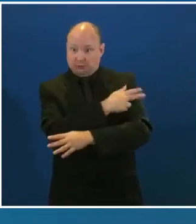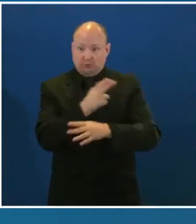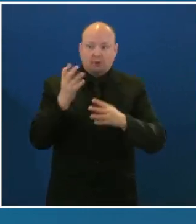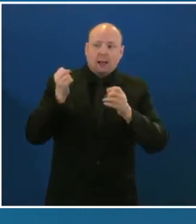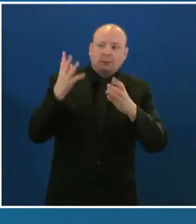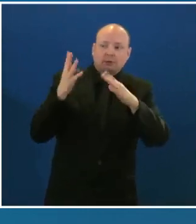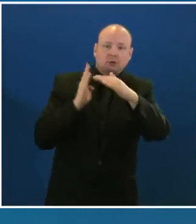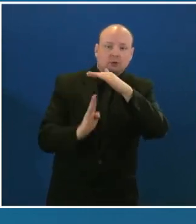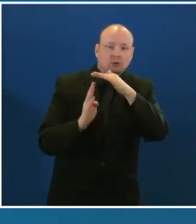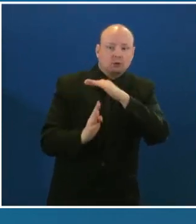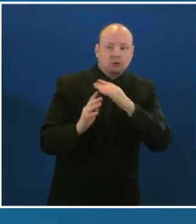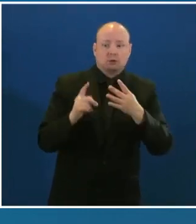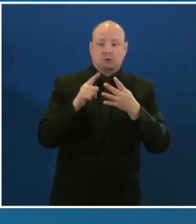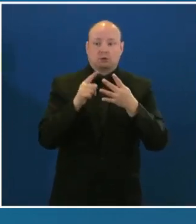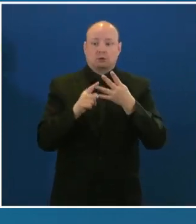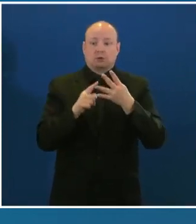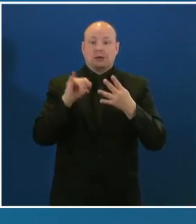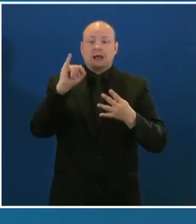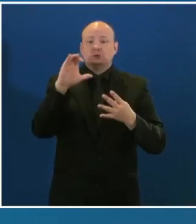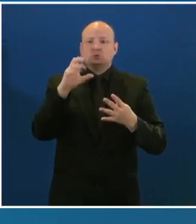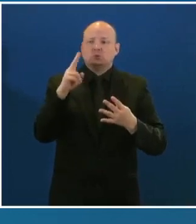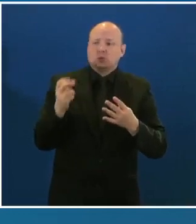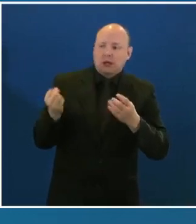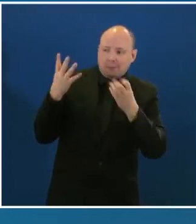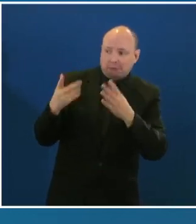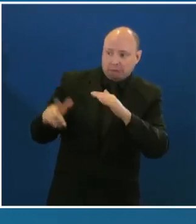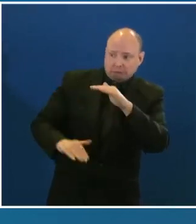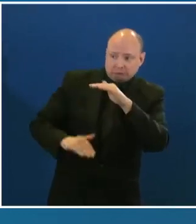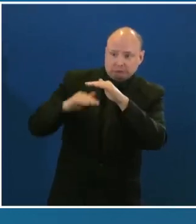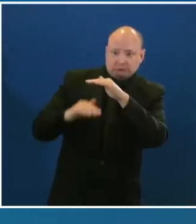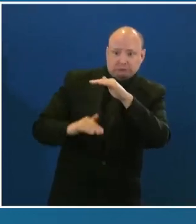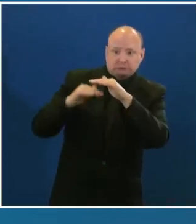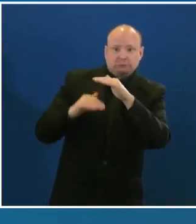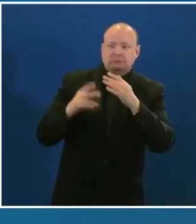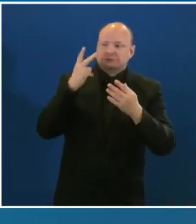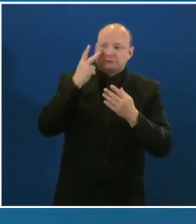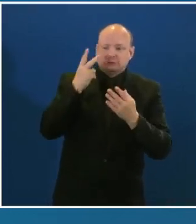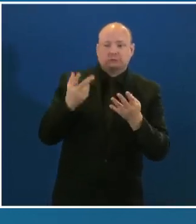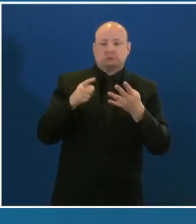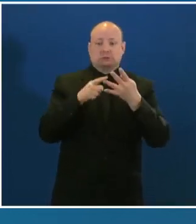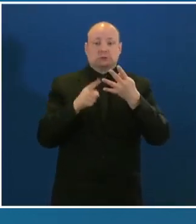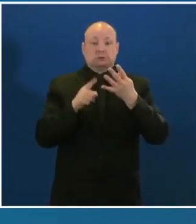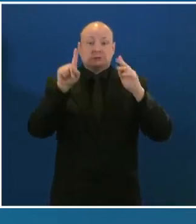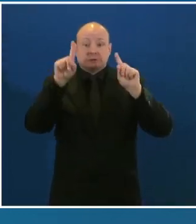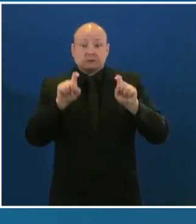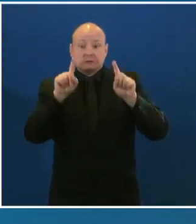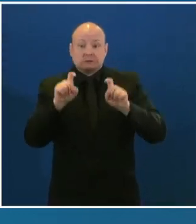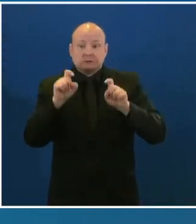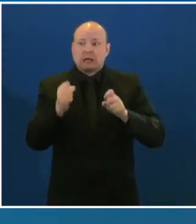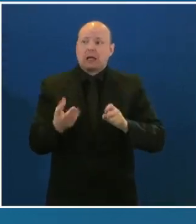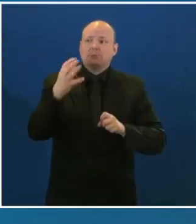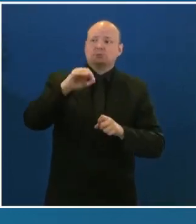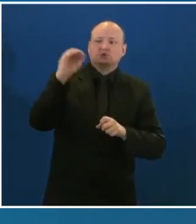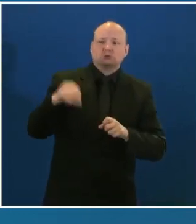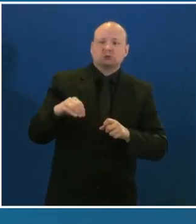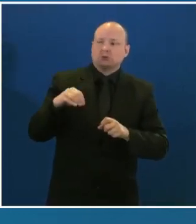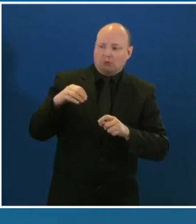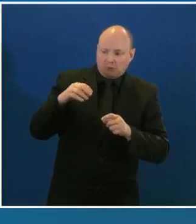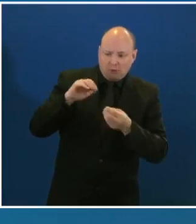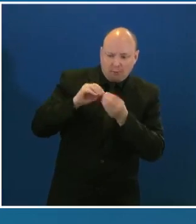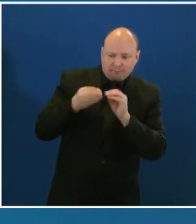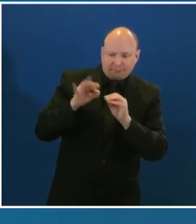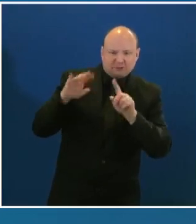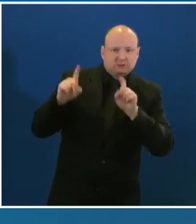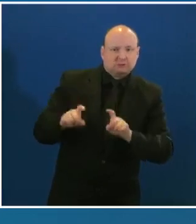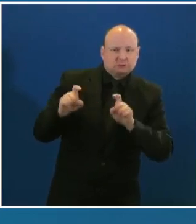hospital ICU occupancy, and the positivity rate for the virus tests. The metrics are calculated